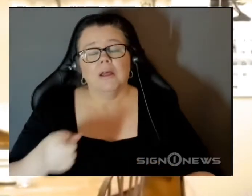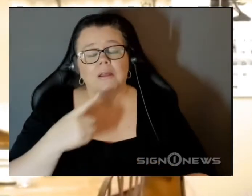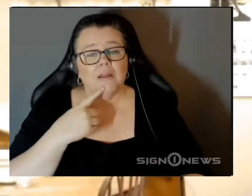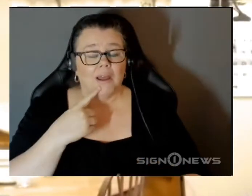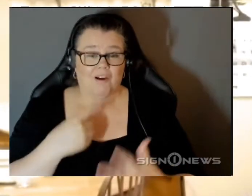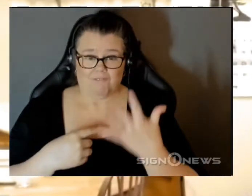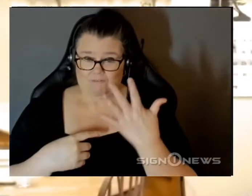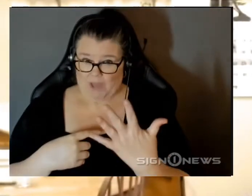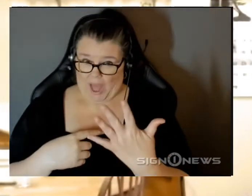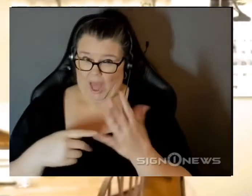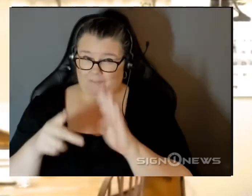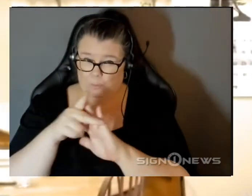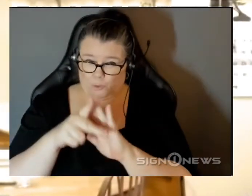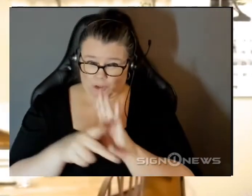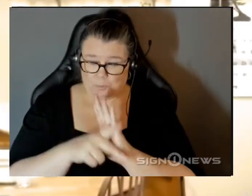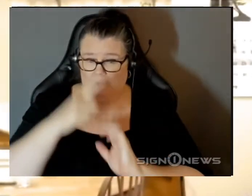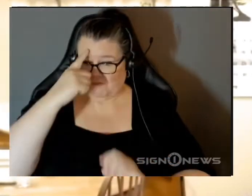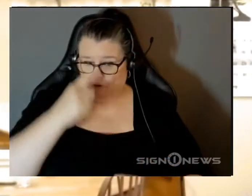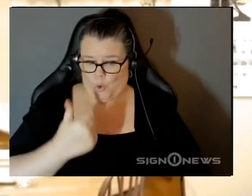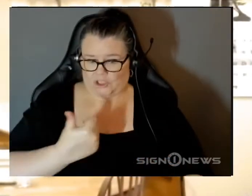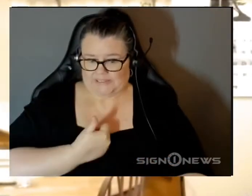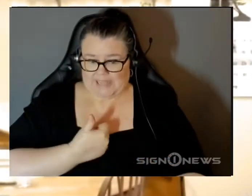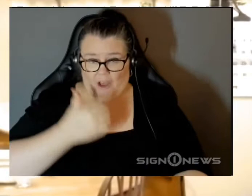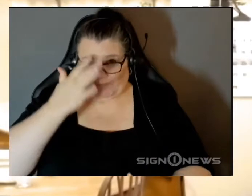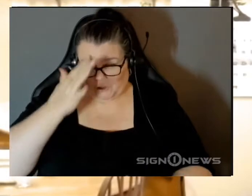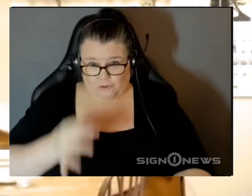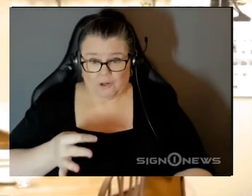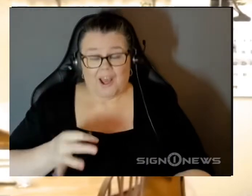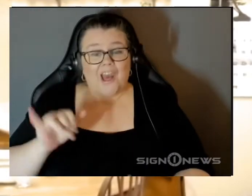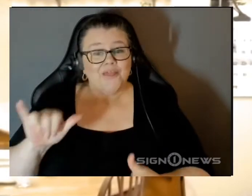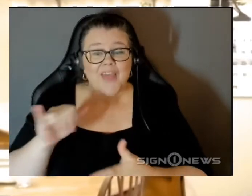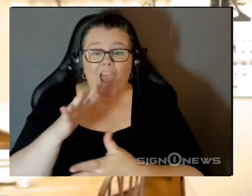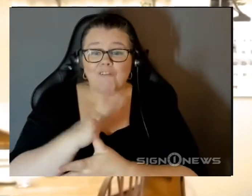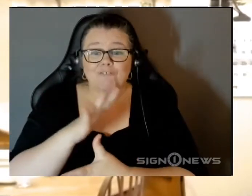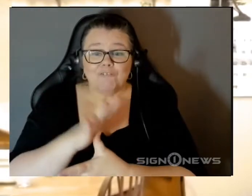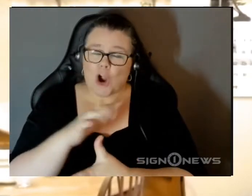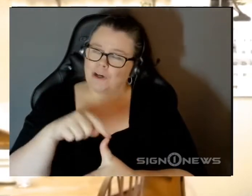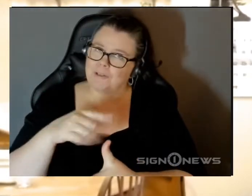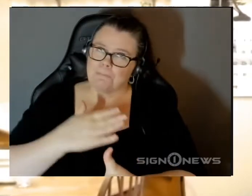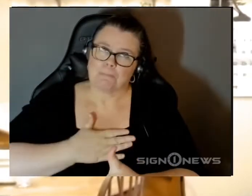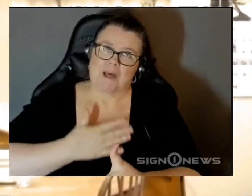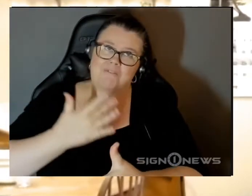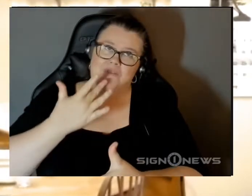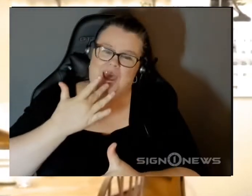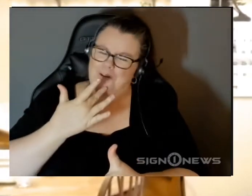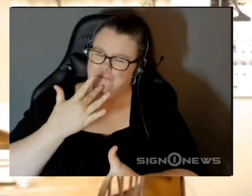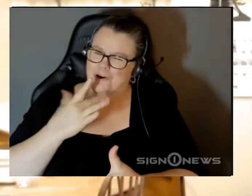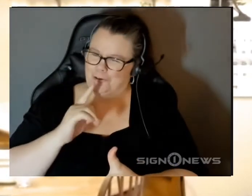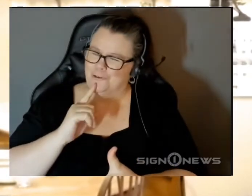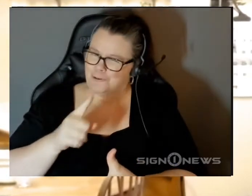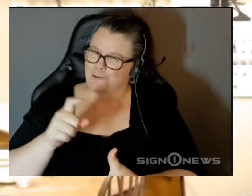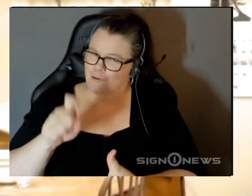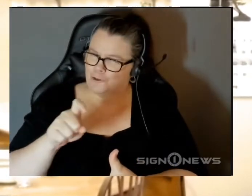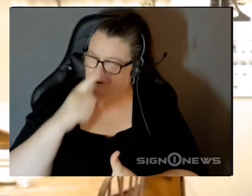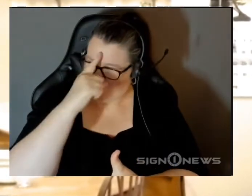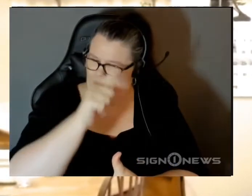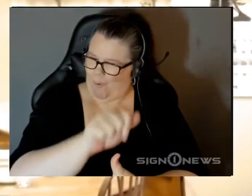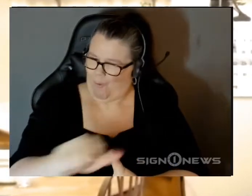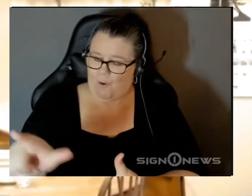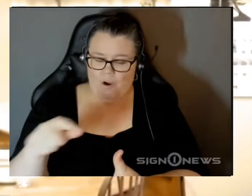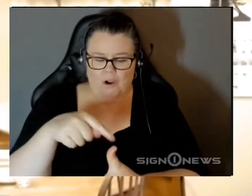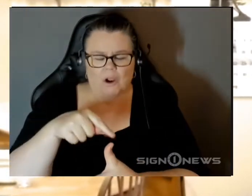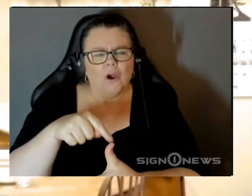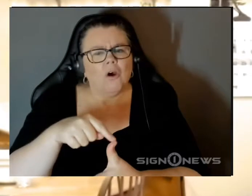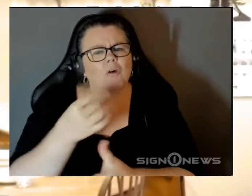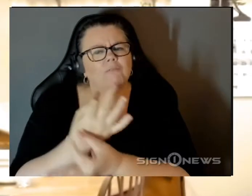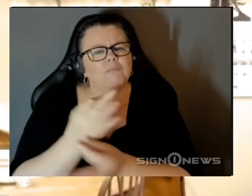self-determination. The first one is always my favorite and should be for everyone. Freedom. Freedom to